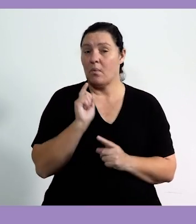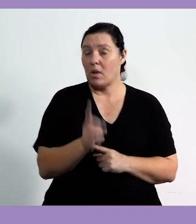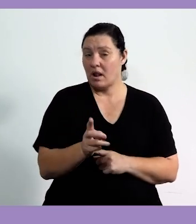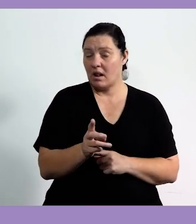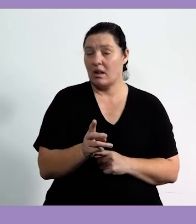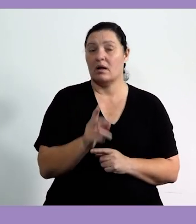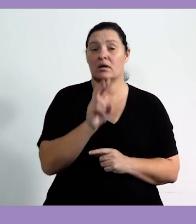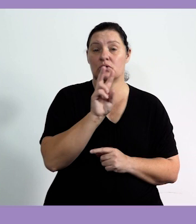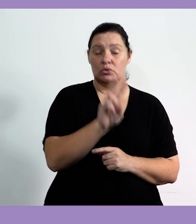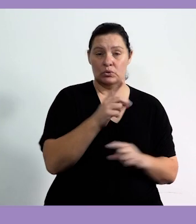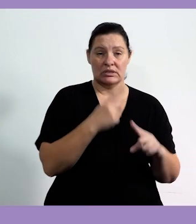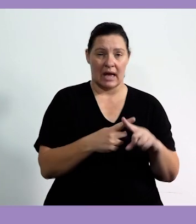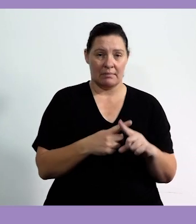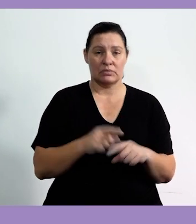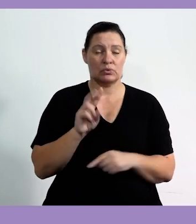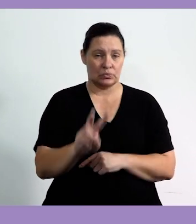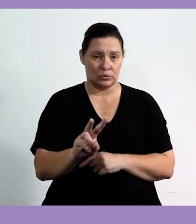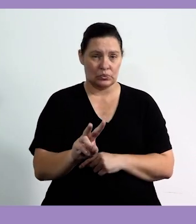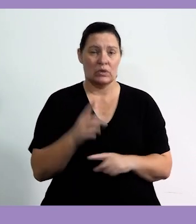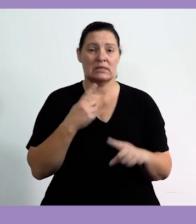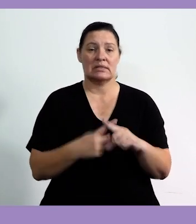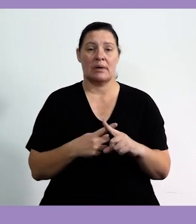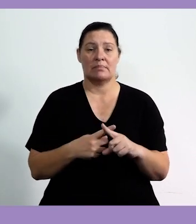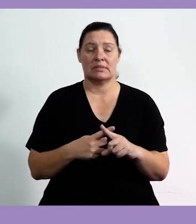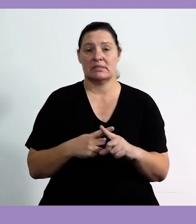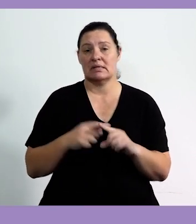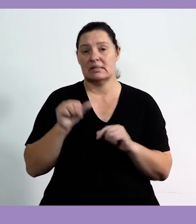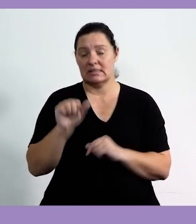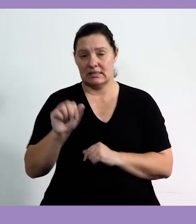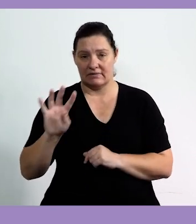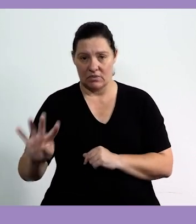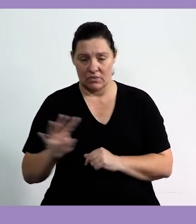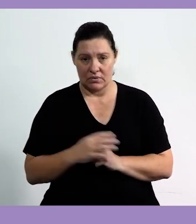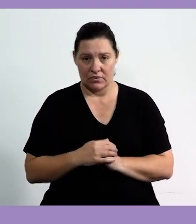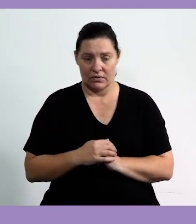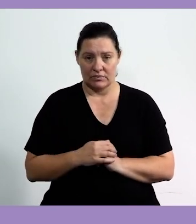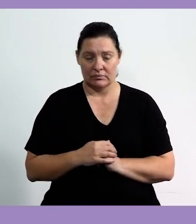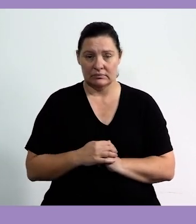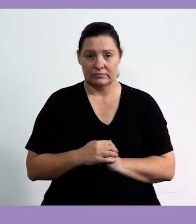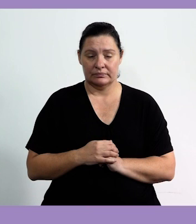is going to be 2 multiplied by 2 multiplied by 64.